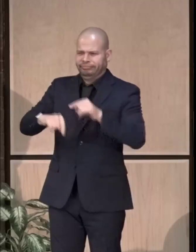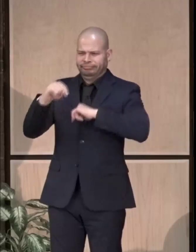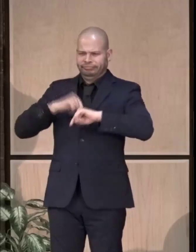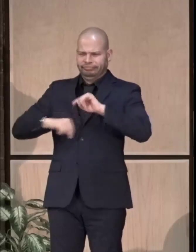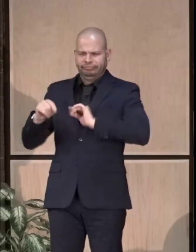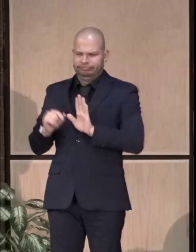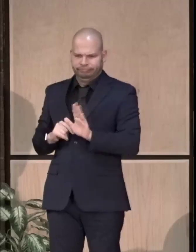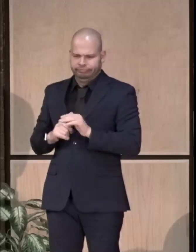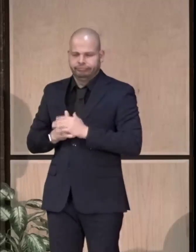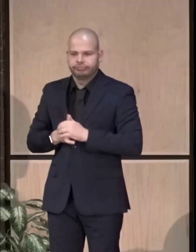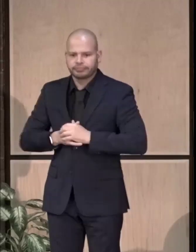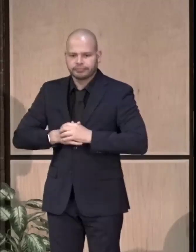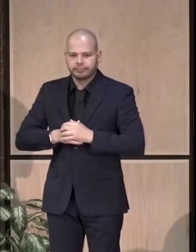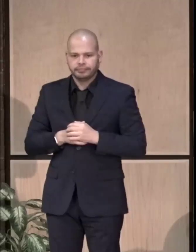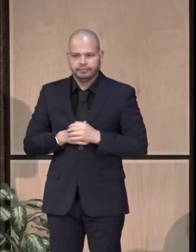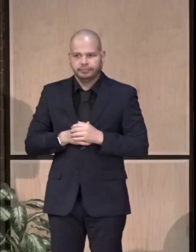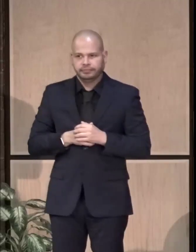I take that back.